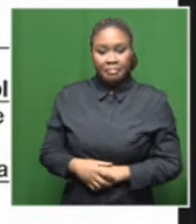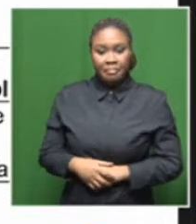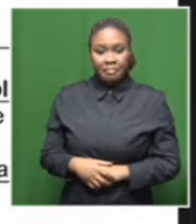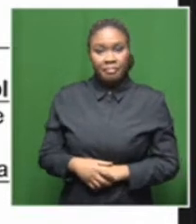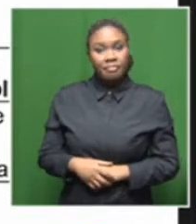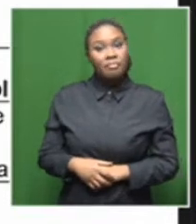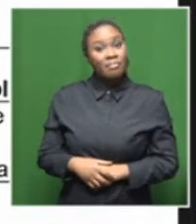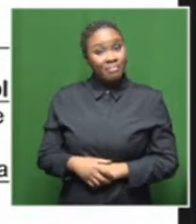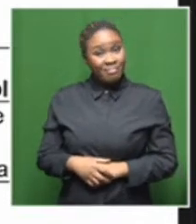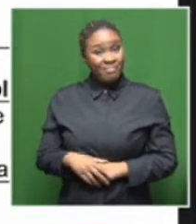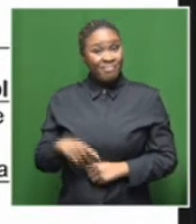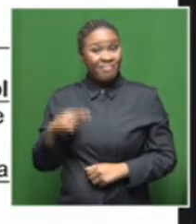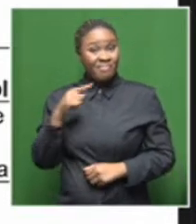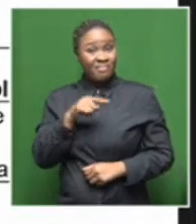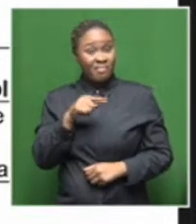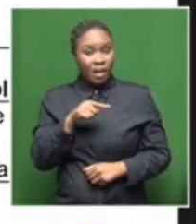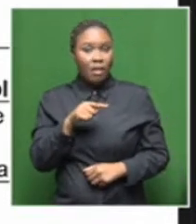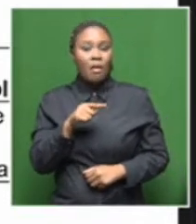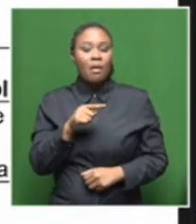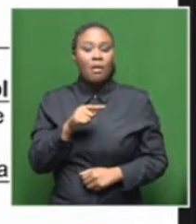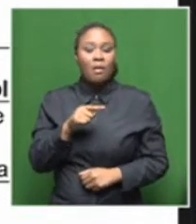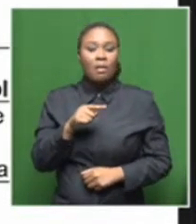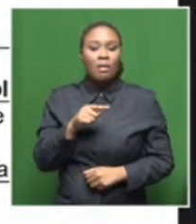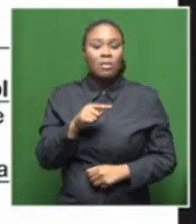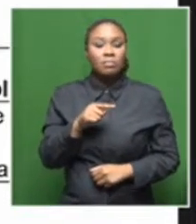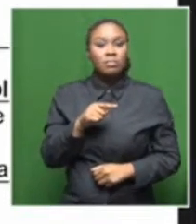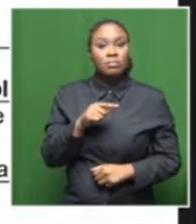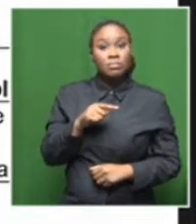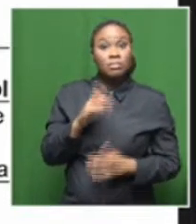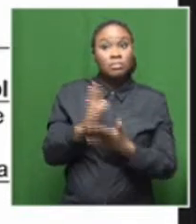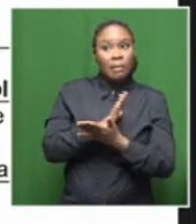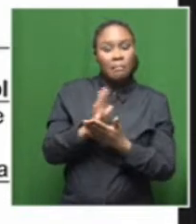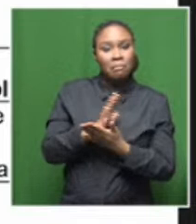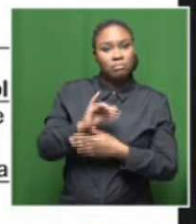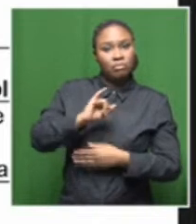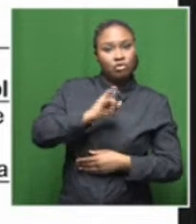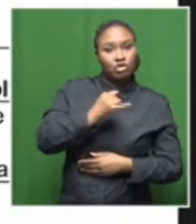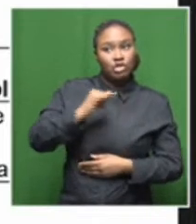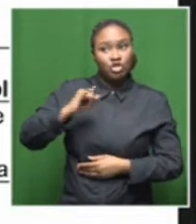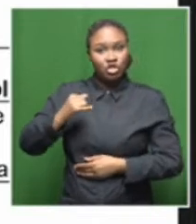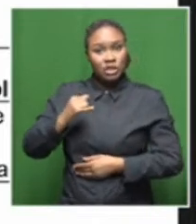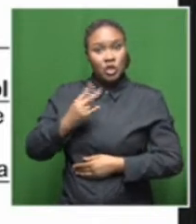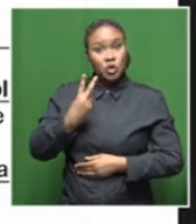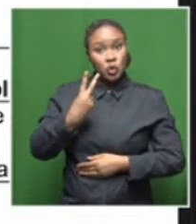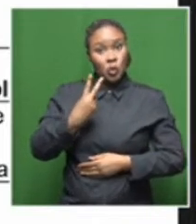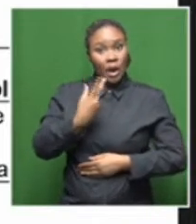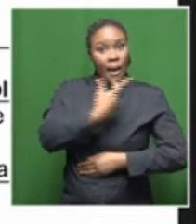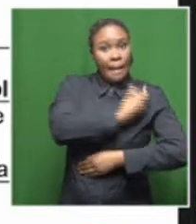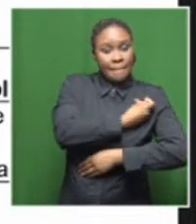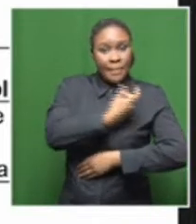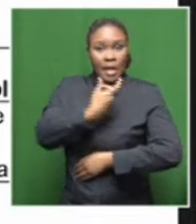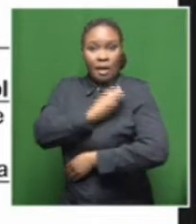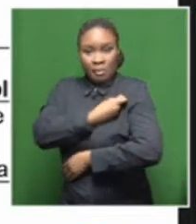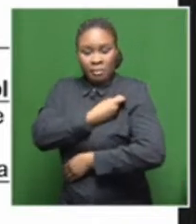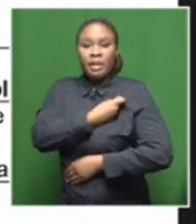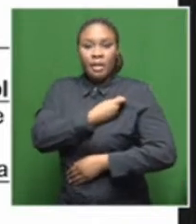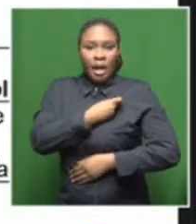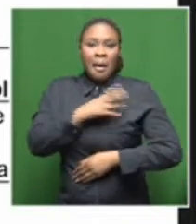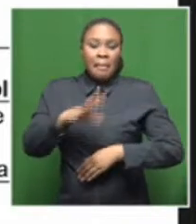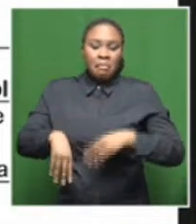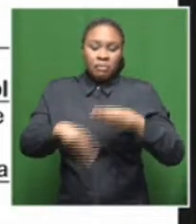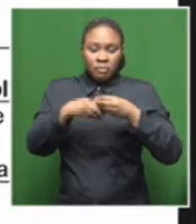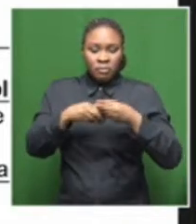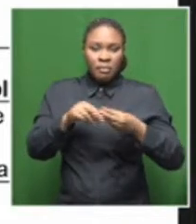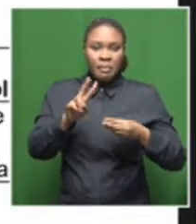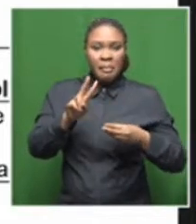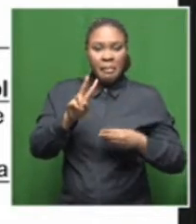some people got 2 doses of Johnson, and we are now going to offer a Pfizer booster after that. That